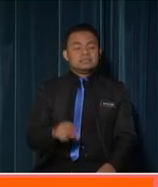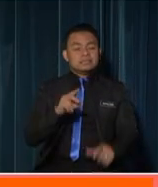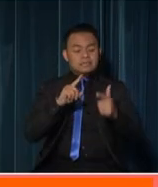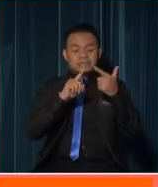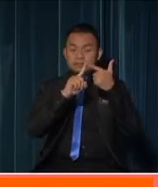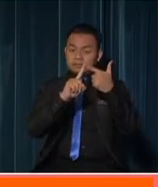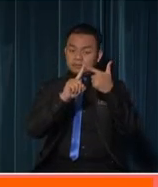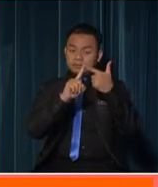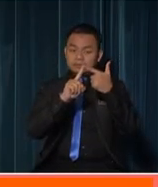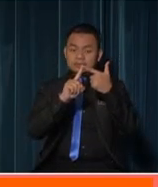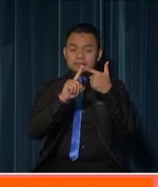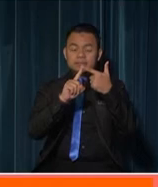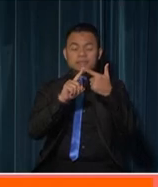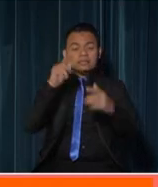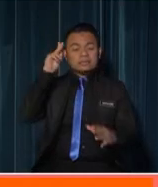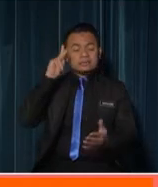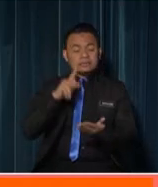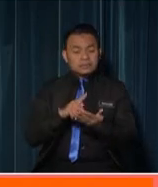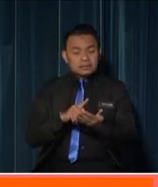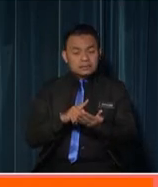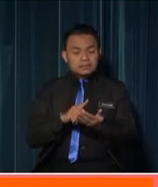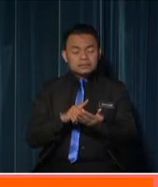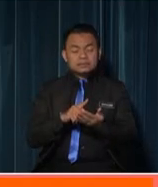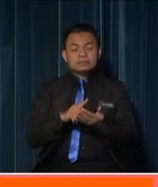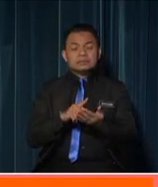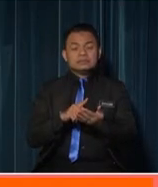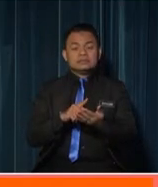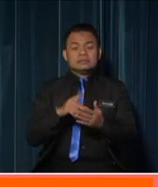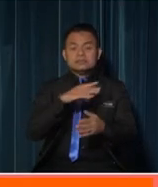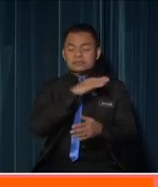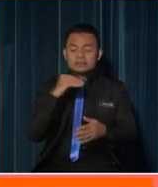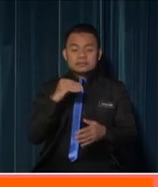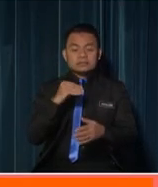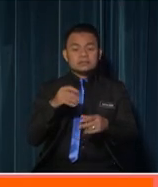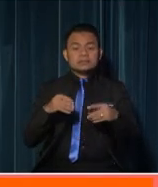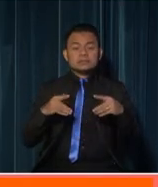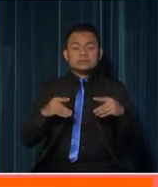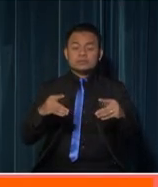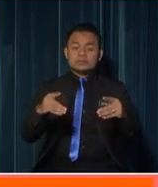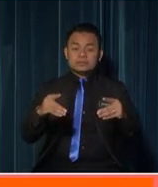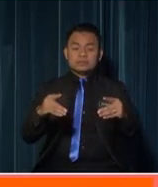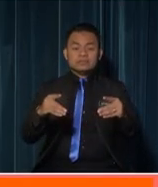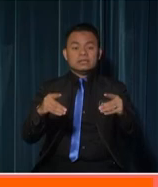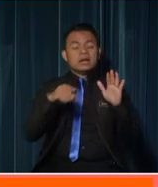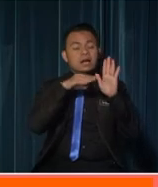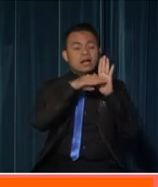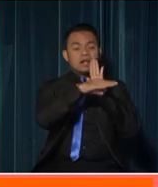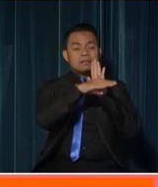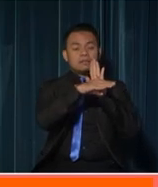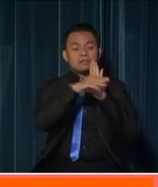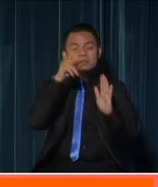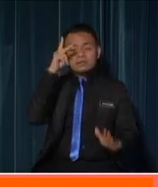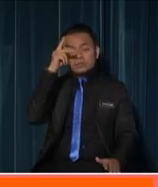identify and state half, quarter, and three quarters based on